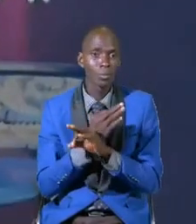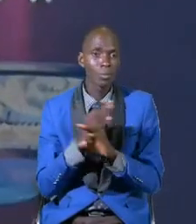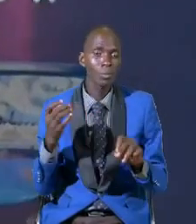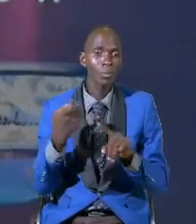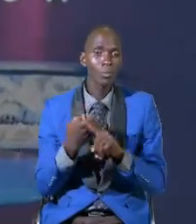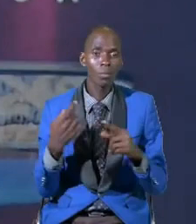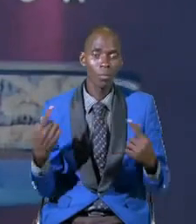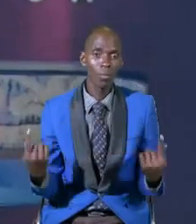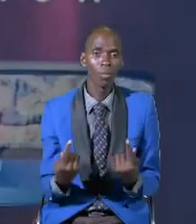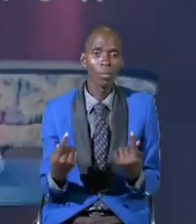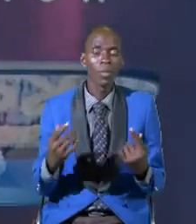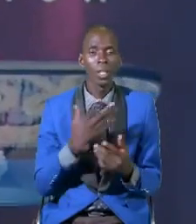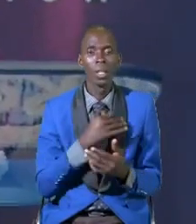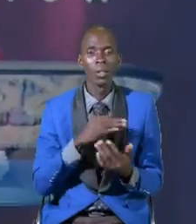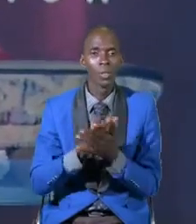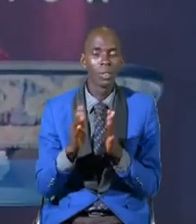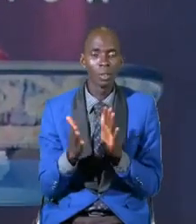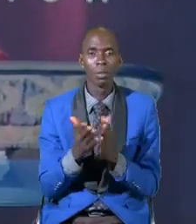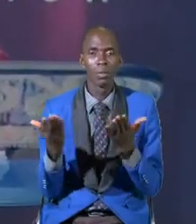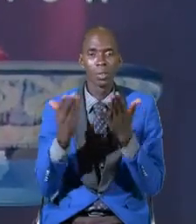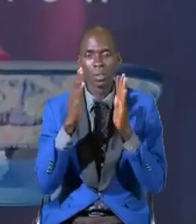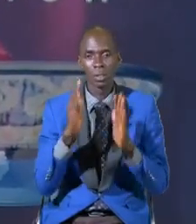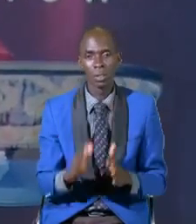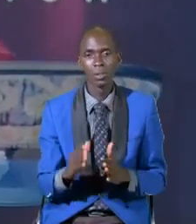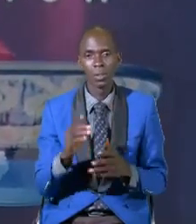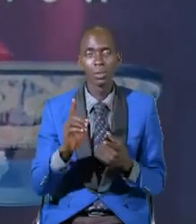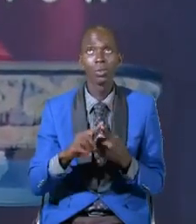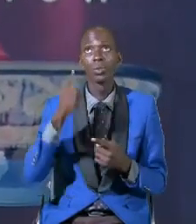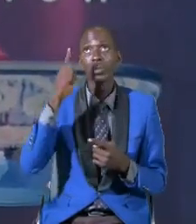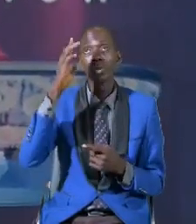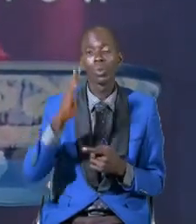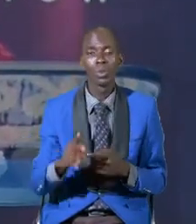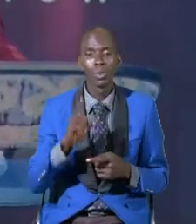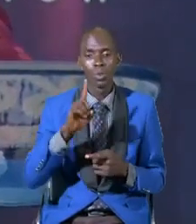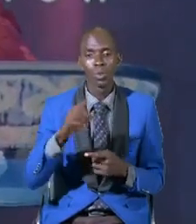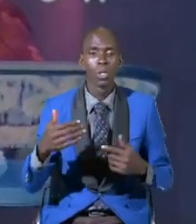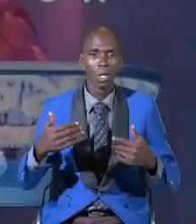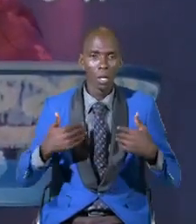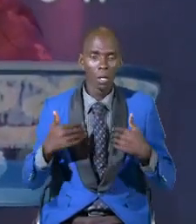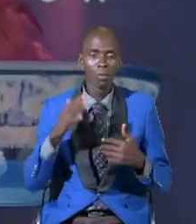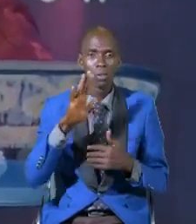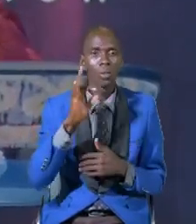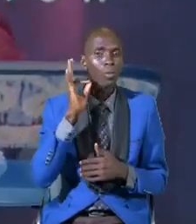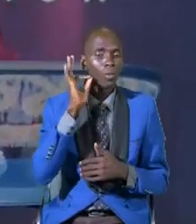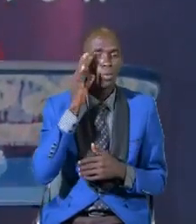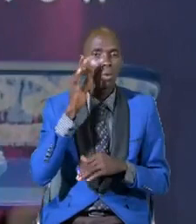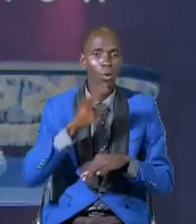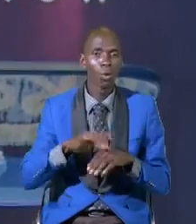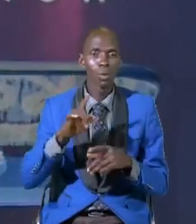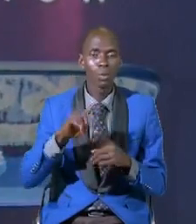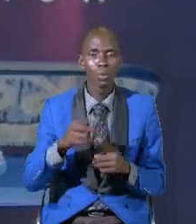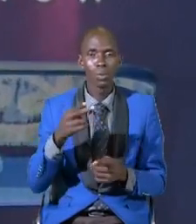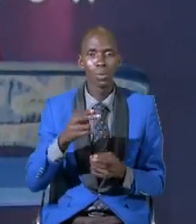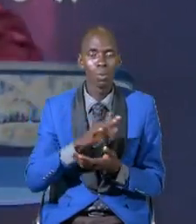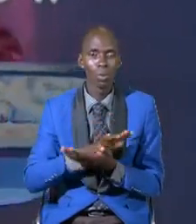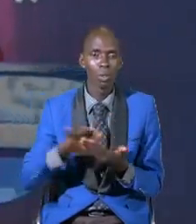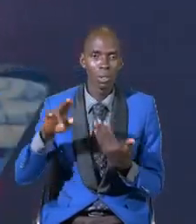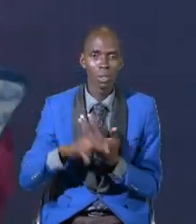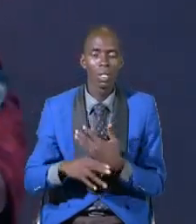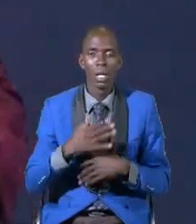become the servants to God. Ye have your fruit unto holiness and the end